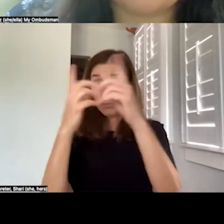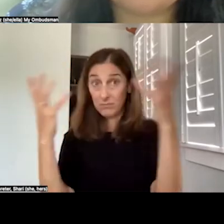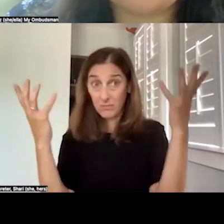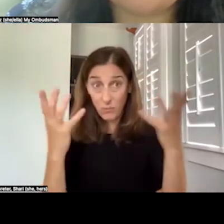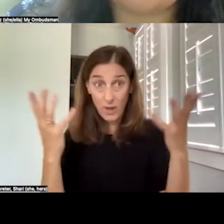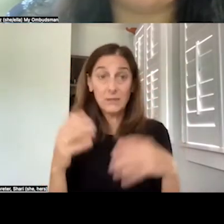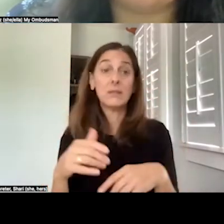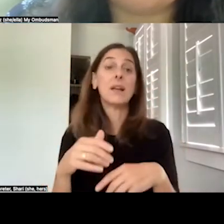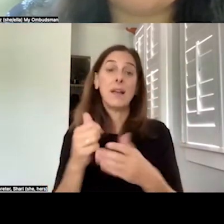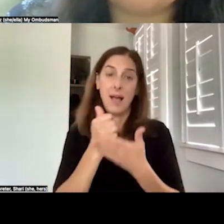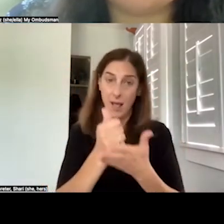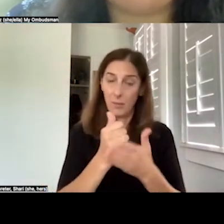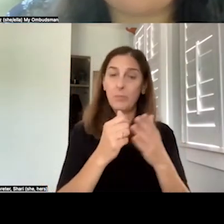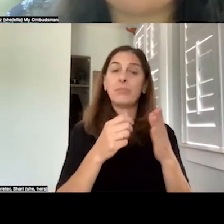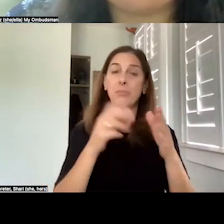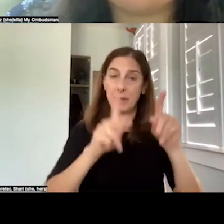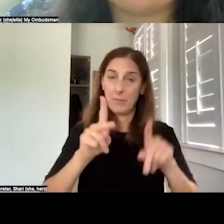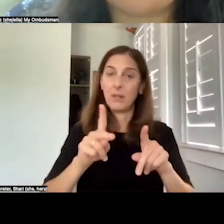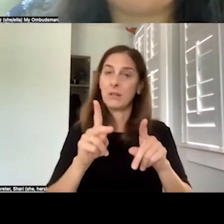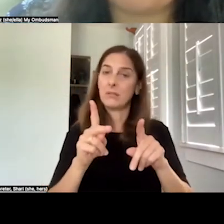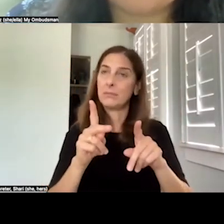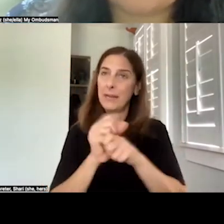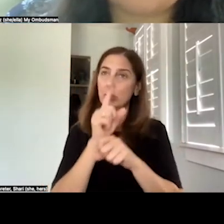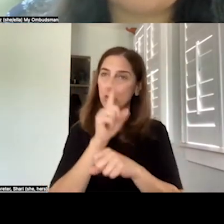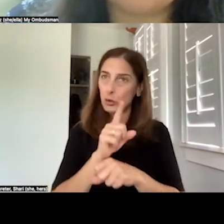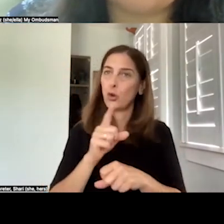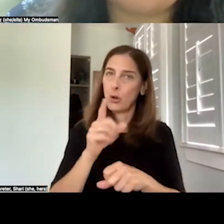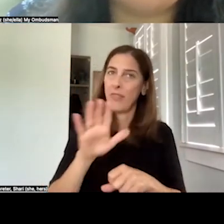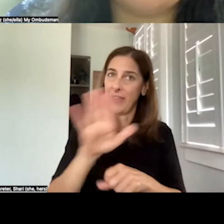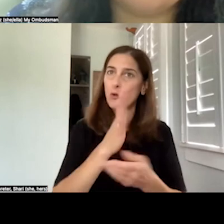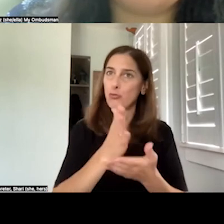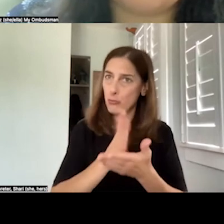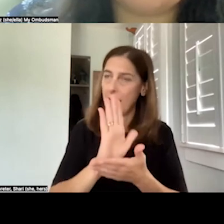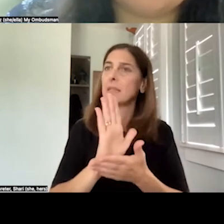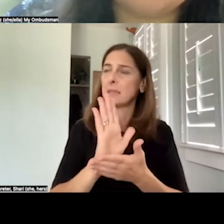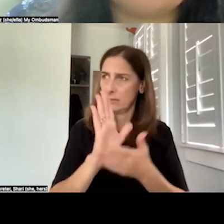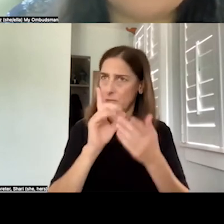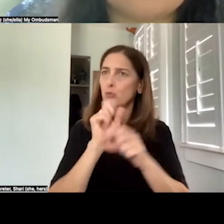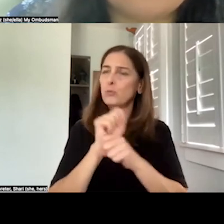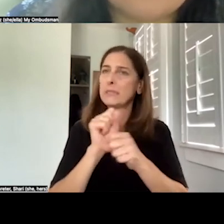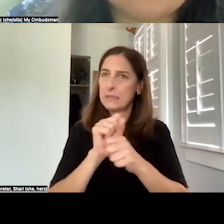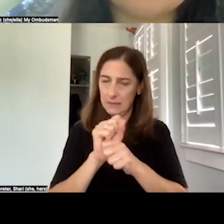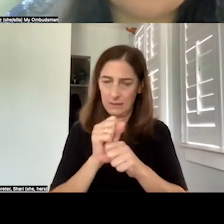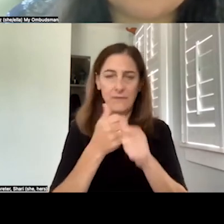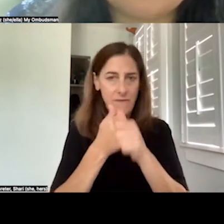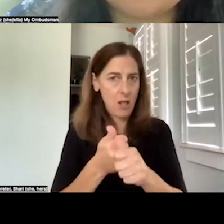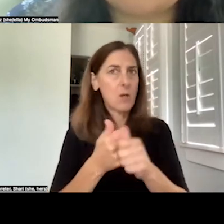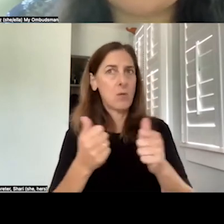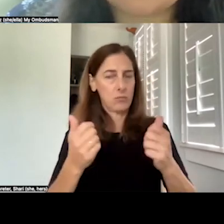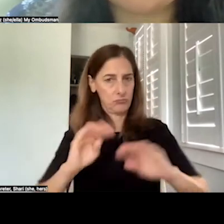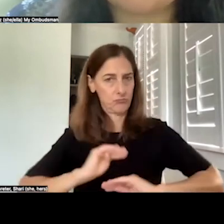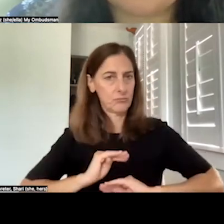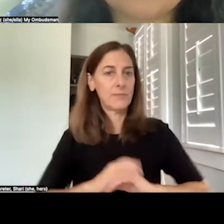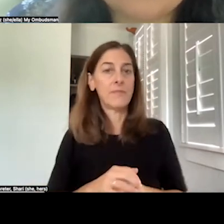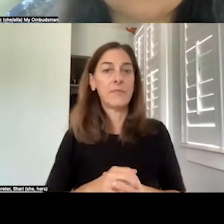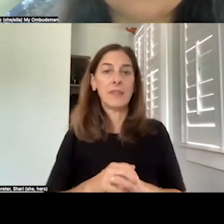member. And because of our professional and cultural experiences, we're able to approach folks with